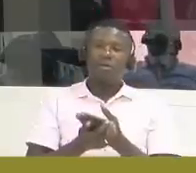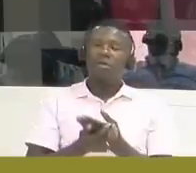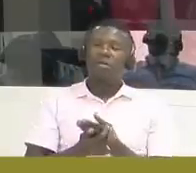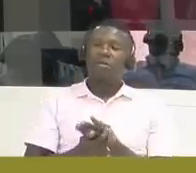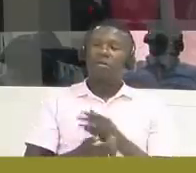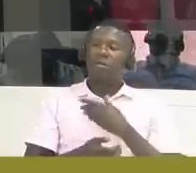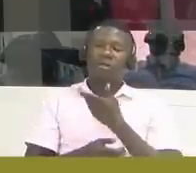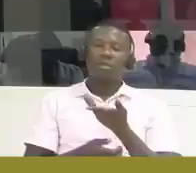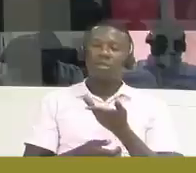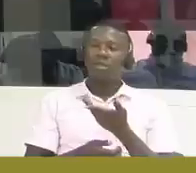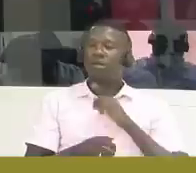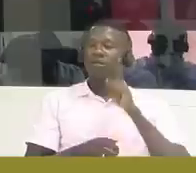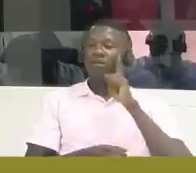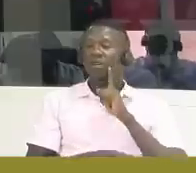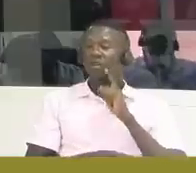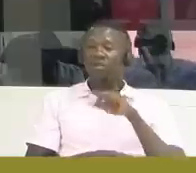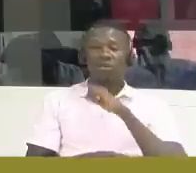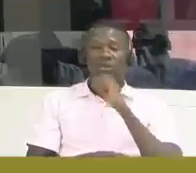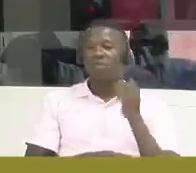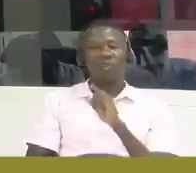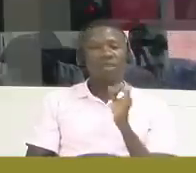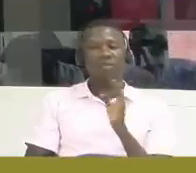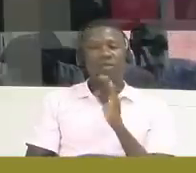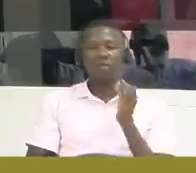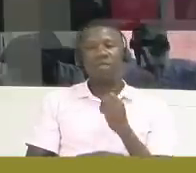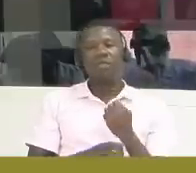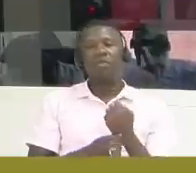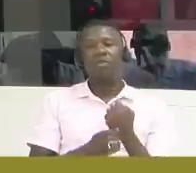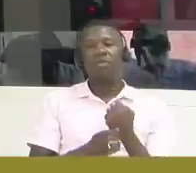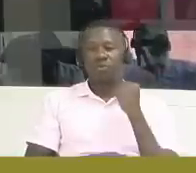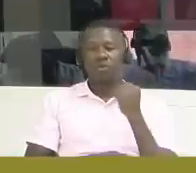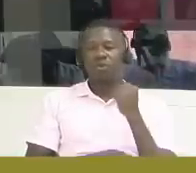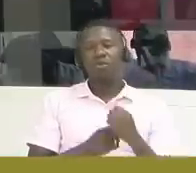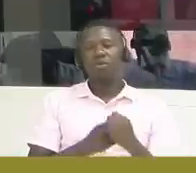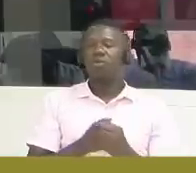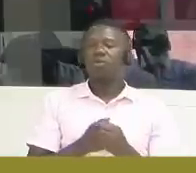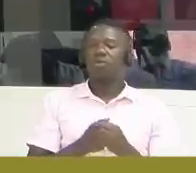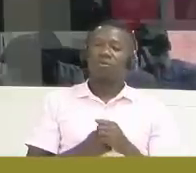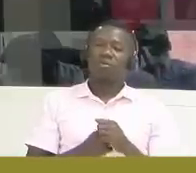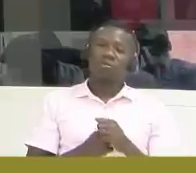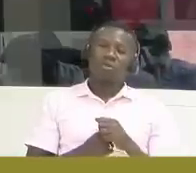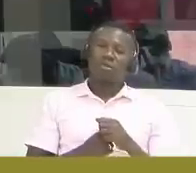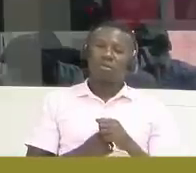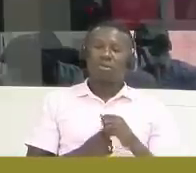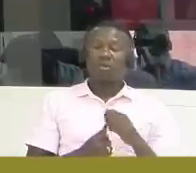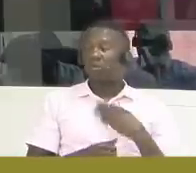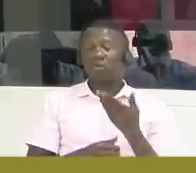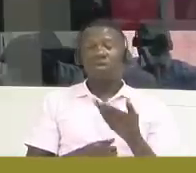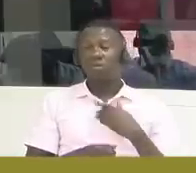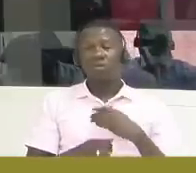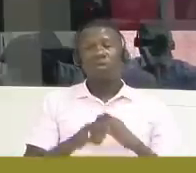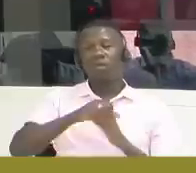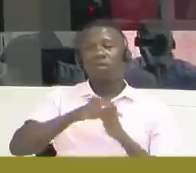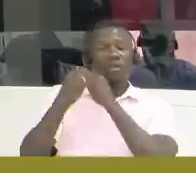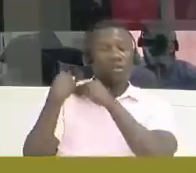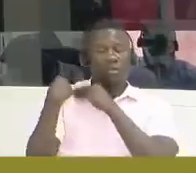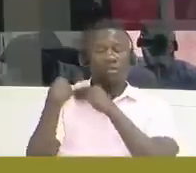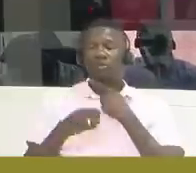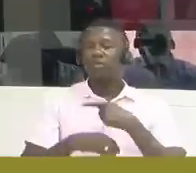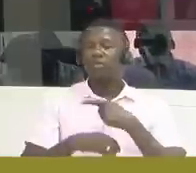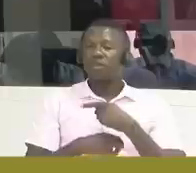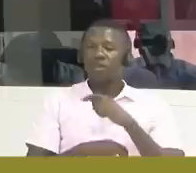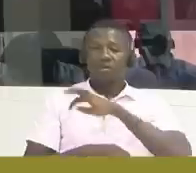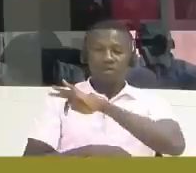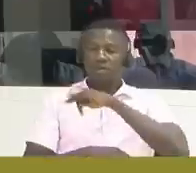the father was not very strong. He was taking care of the family. And after his death, it was a great loss